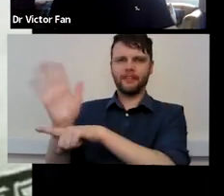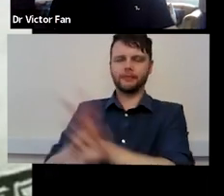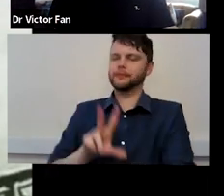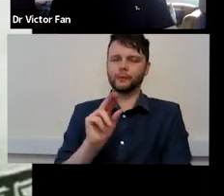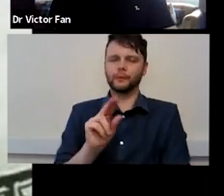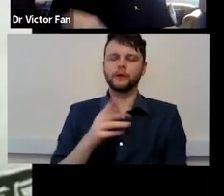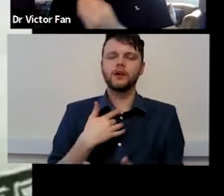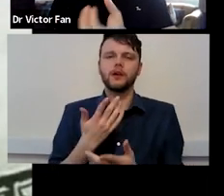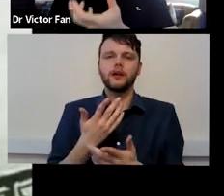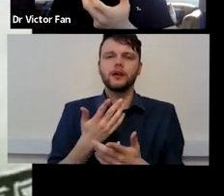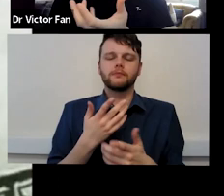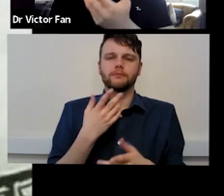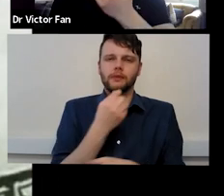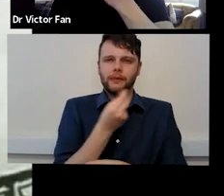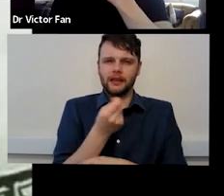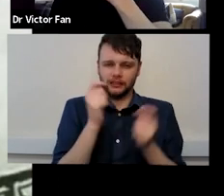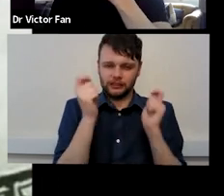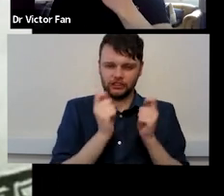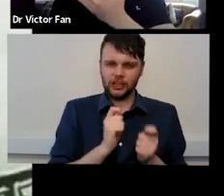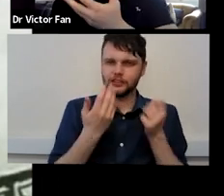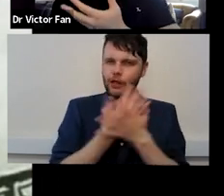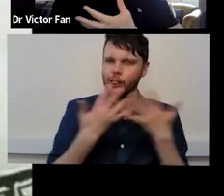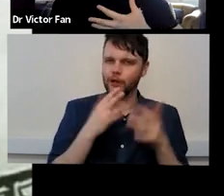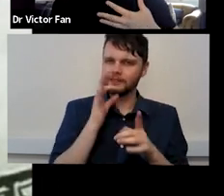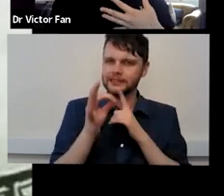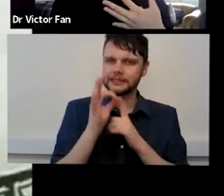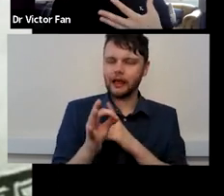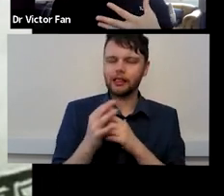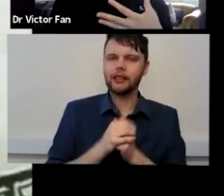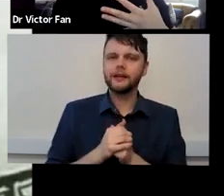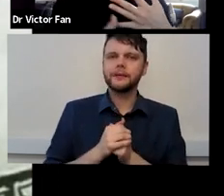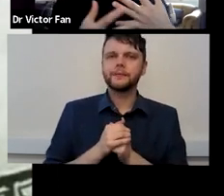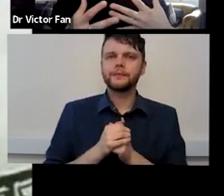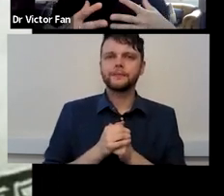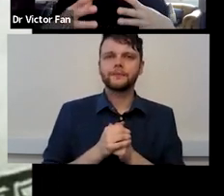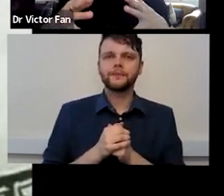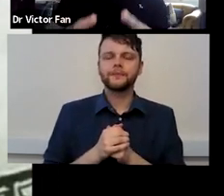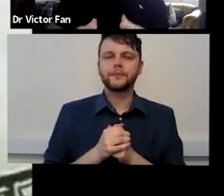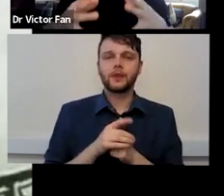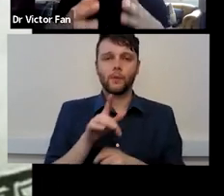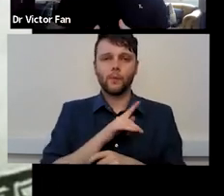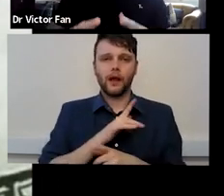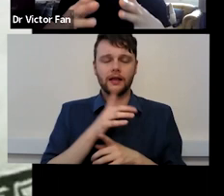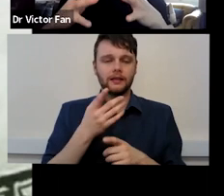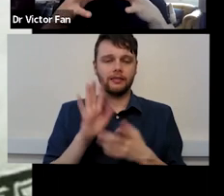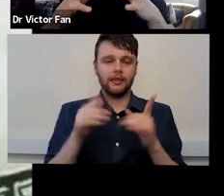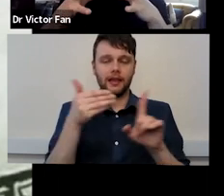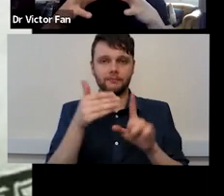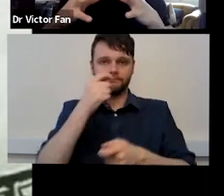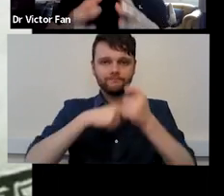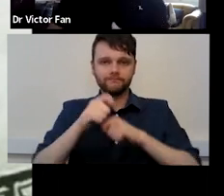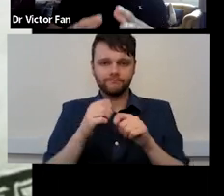would change a lot of details in the novels, and then in order to fit into